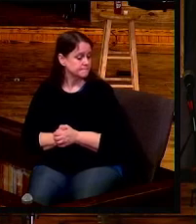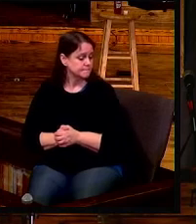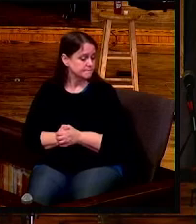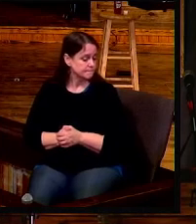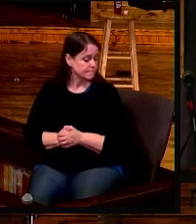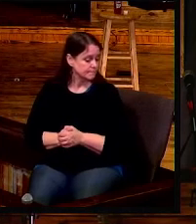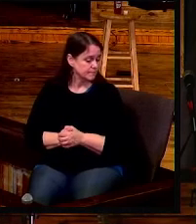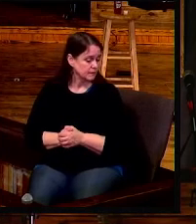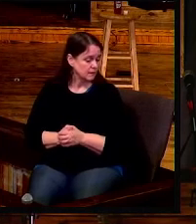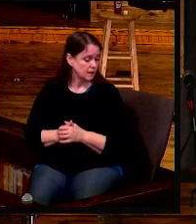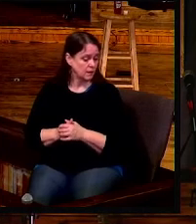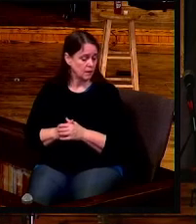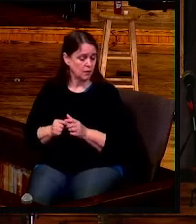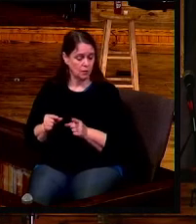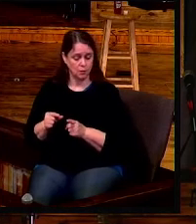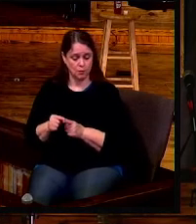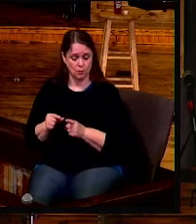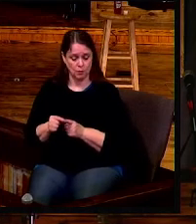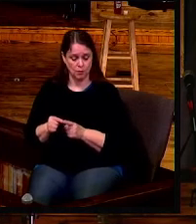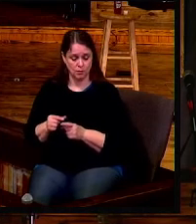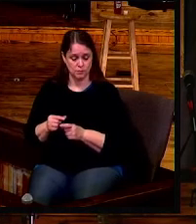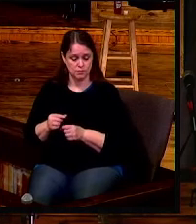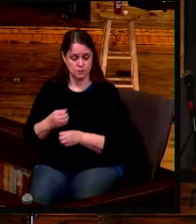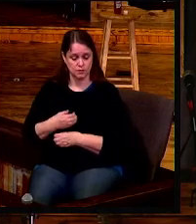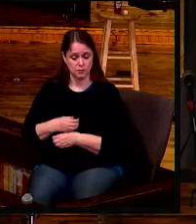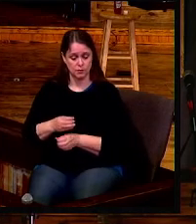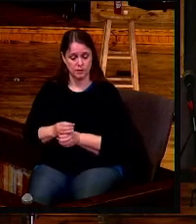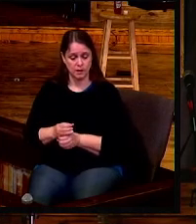Because words create worlds.